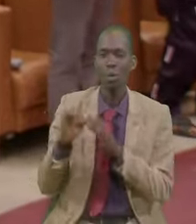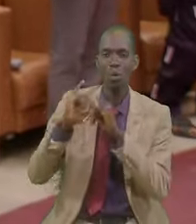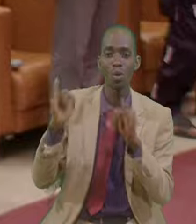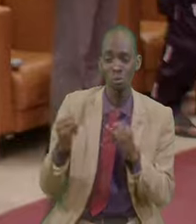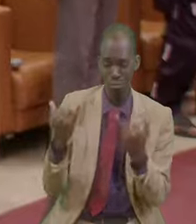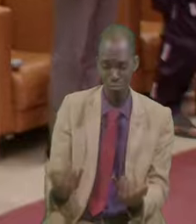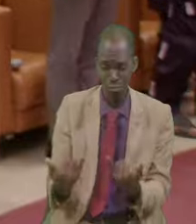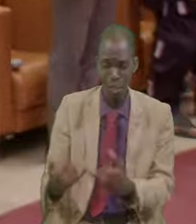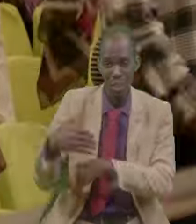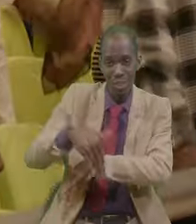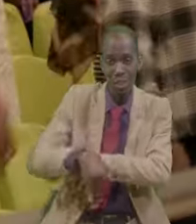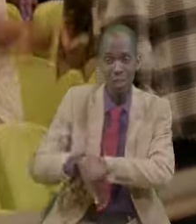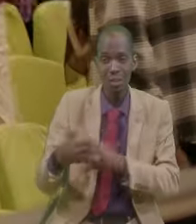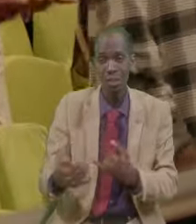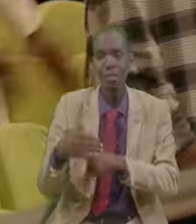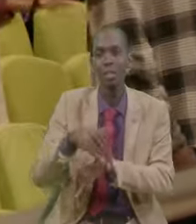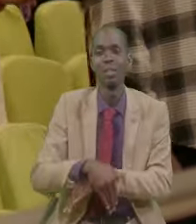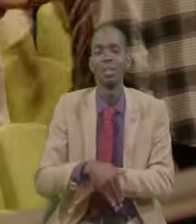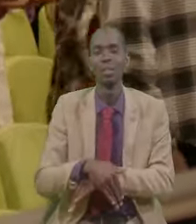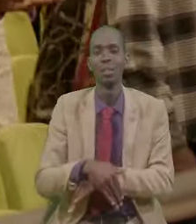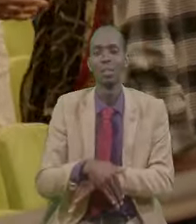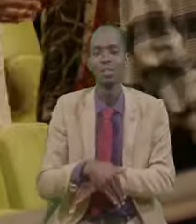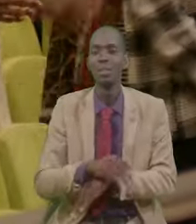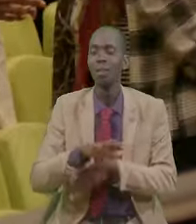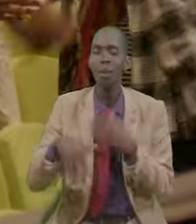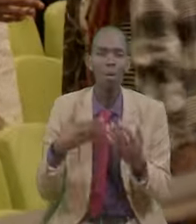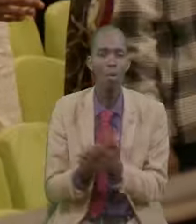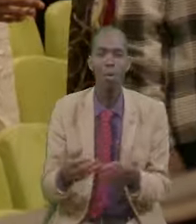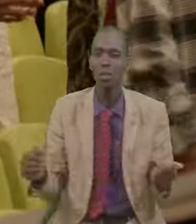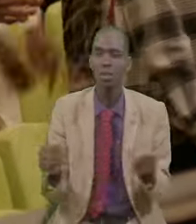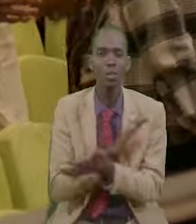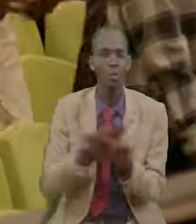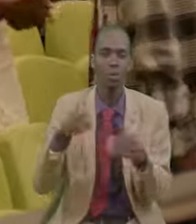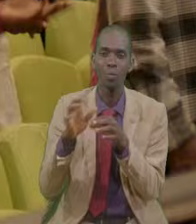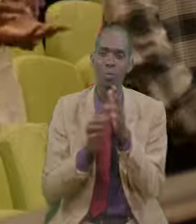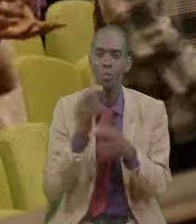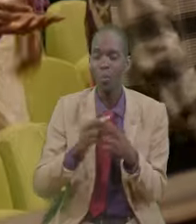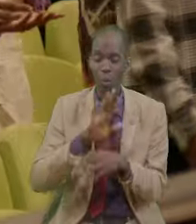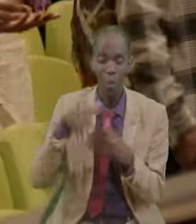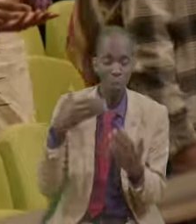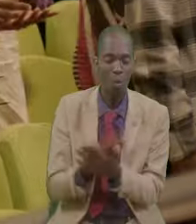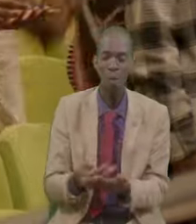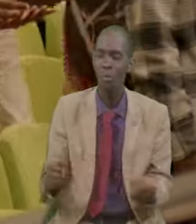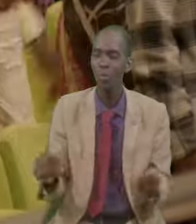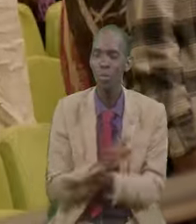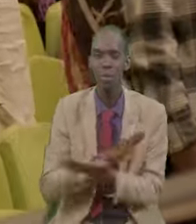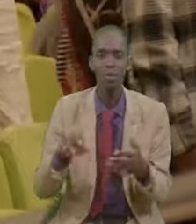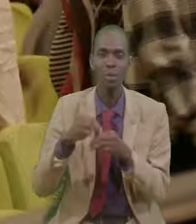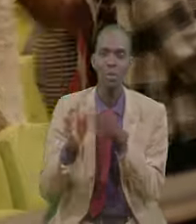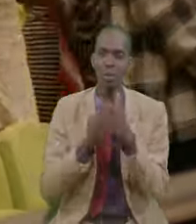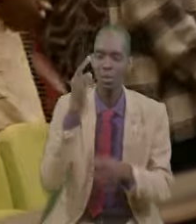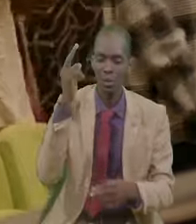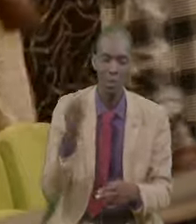Tonight, tonight, tonight, destroyed, destroyed,